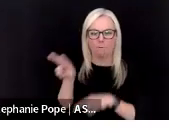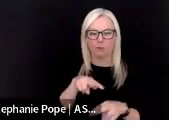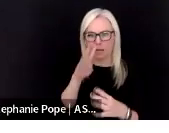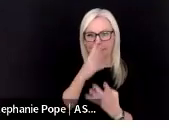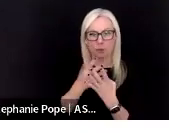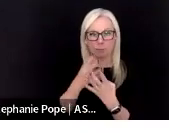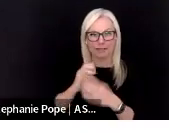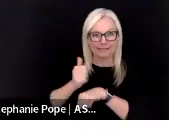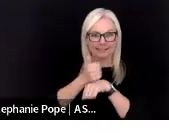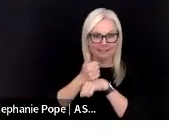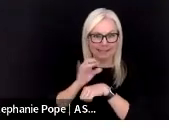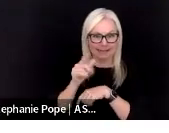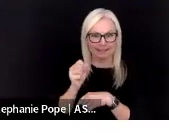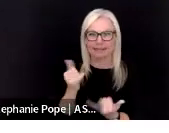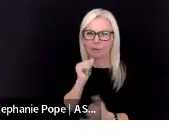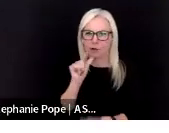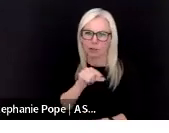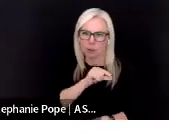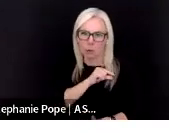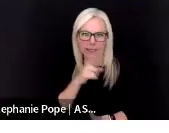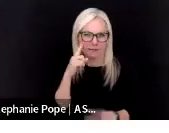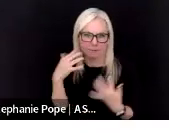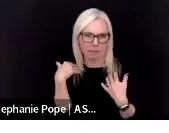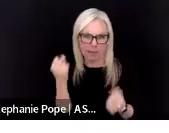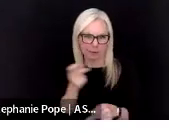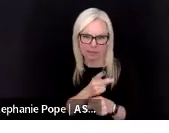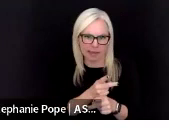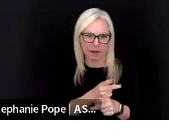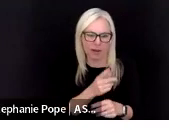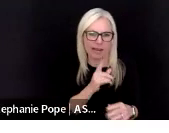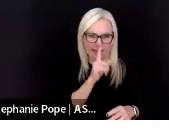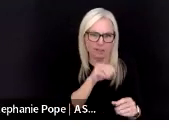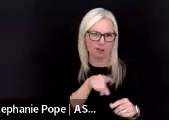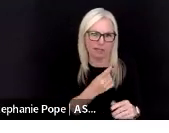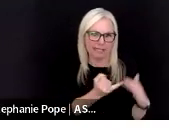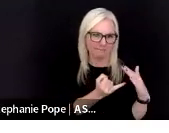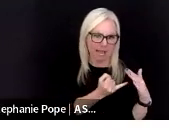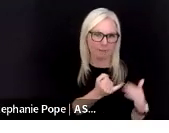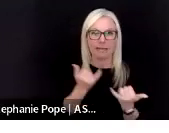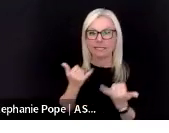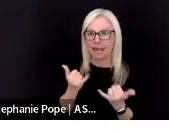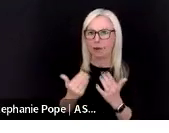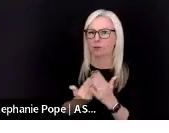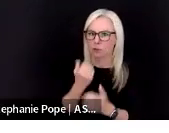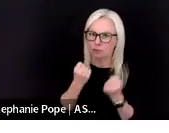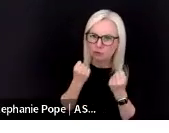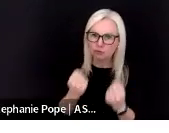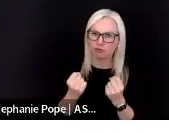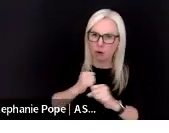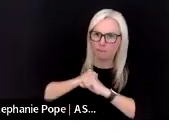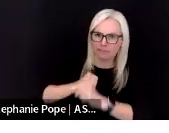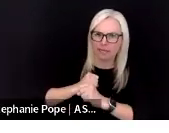So now we're not just looking at the quality of mental health care in solitary confinement. There are strong new protections for